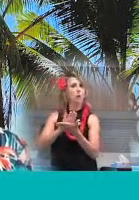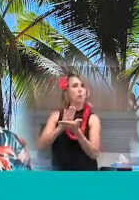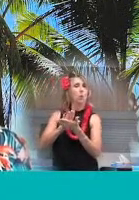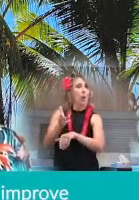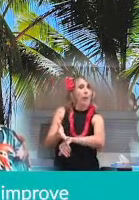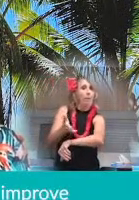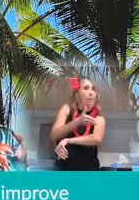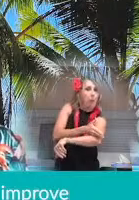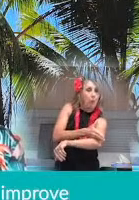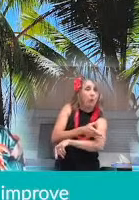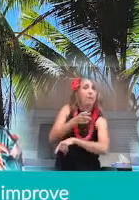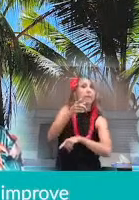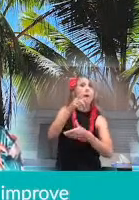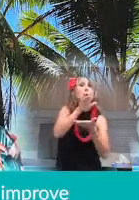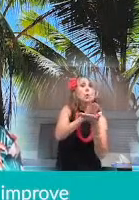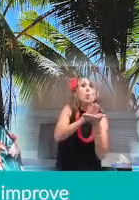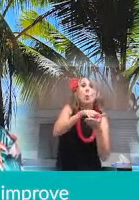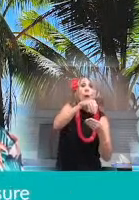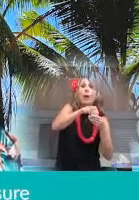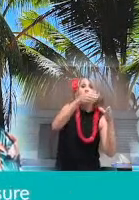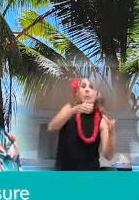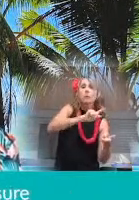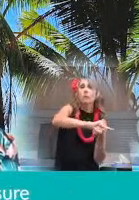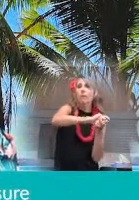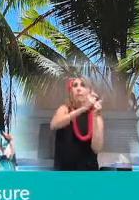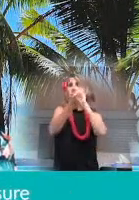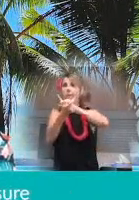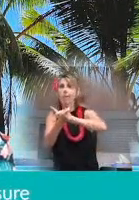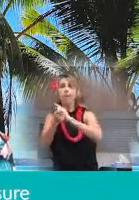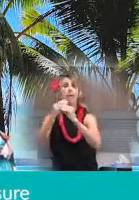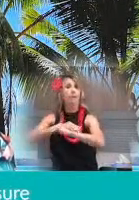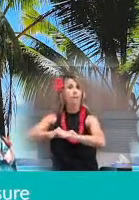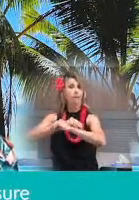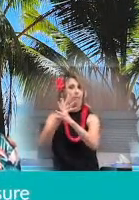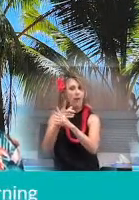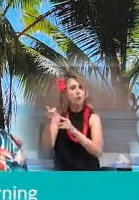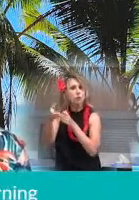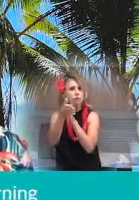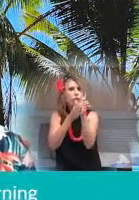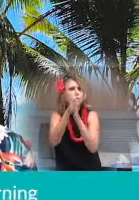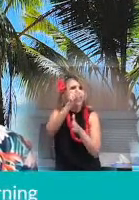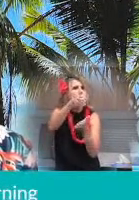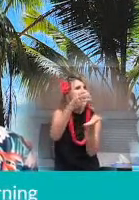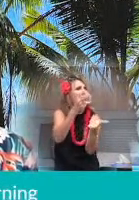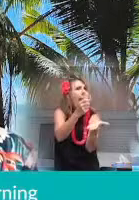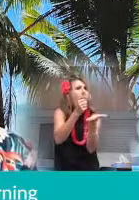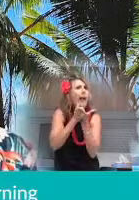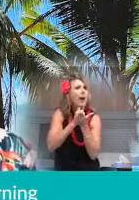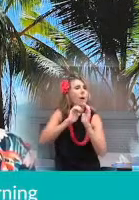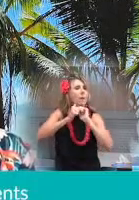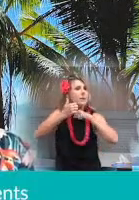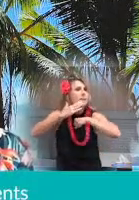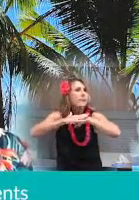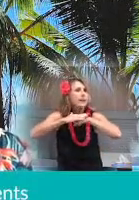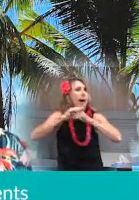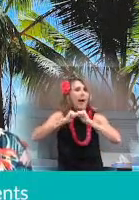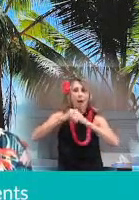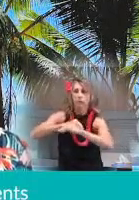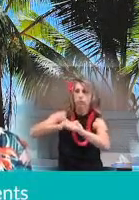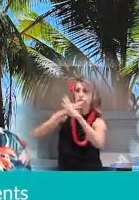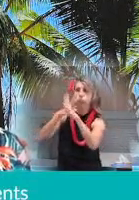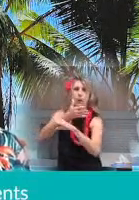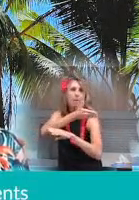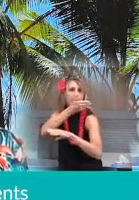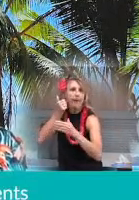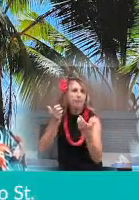to virtual, Nada quickly sought out help to improve her technology skills to ensure the best possible online learning opportunities for